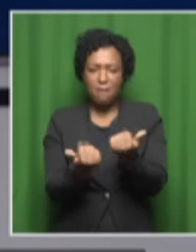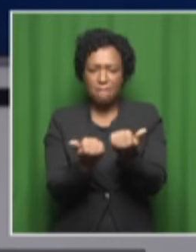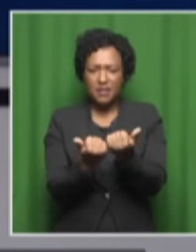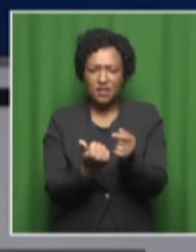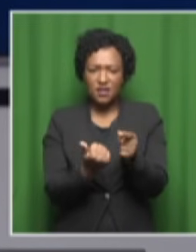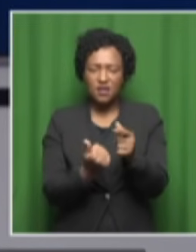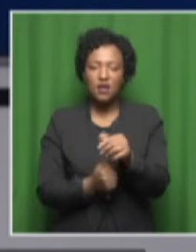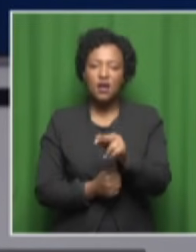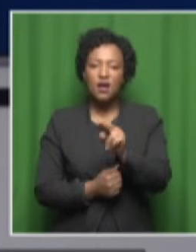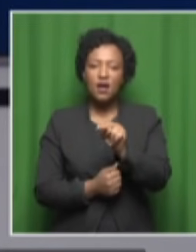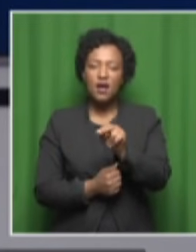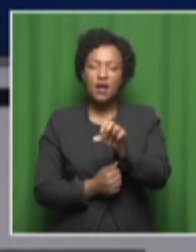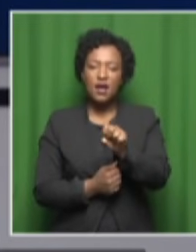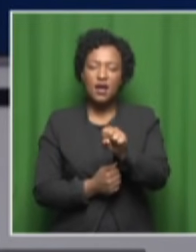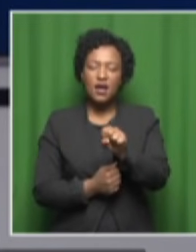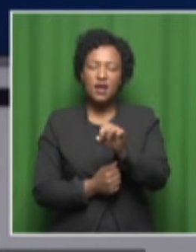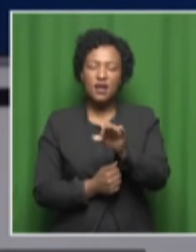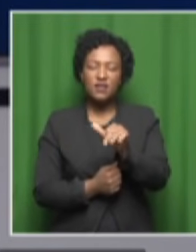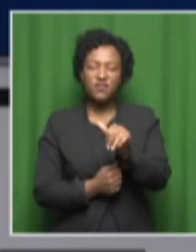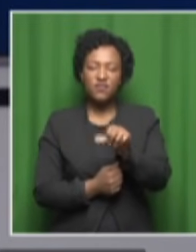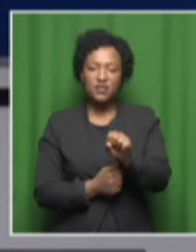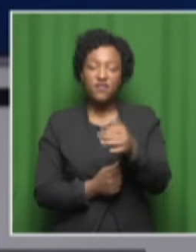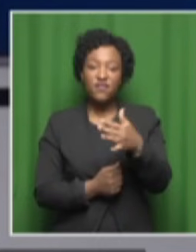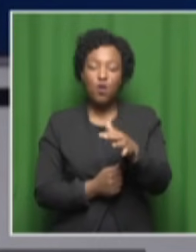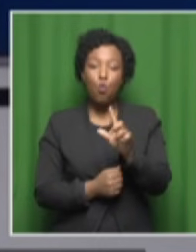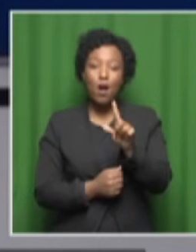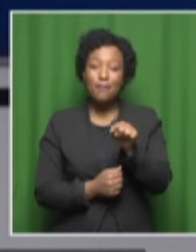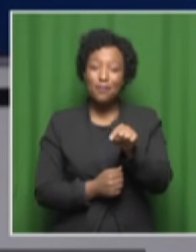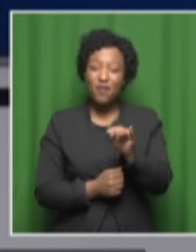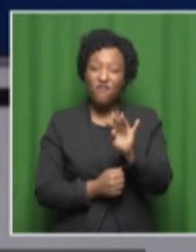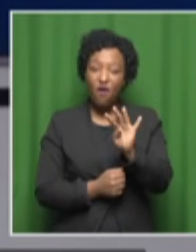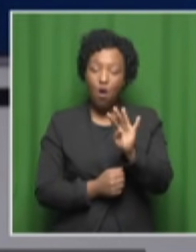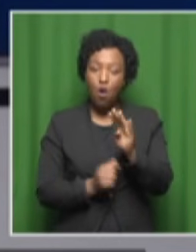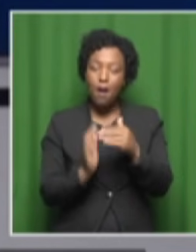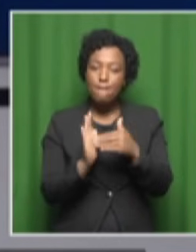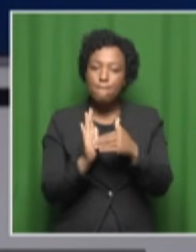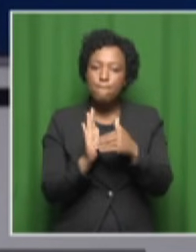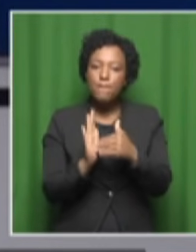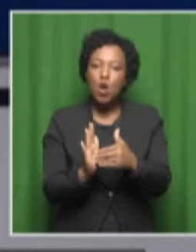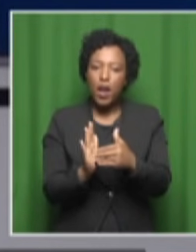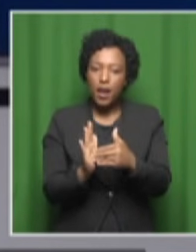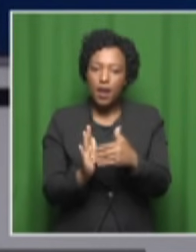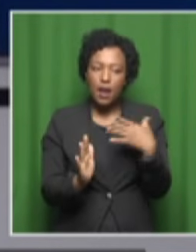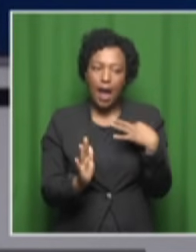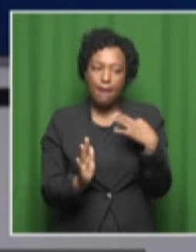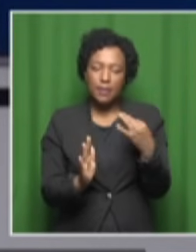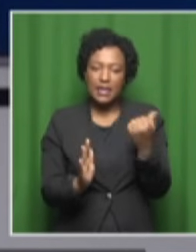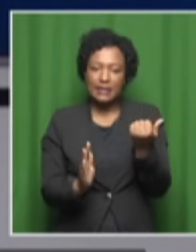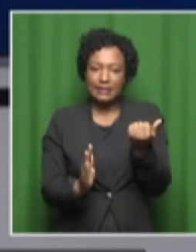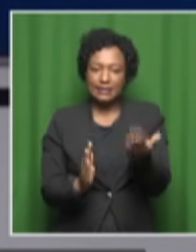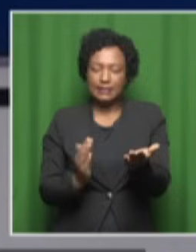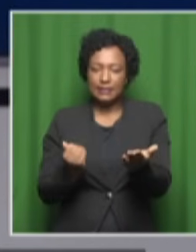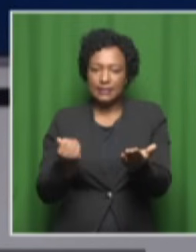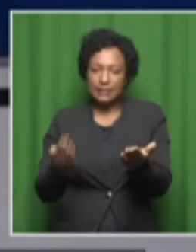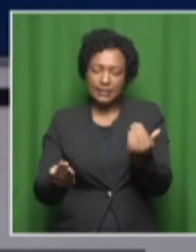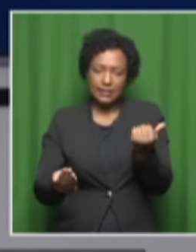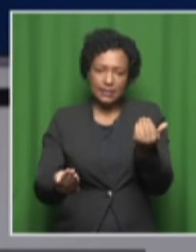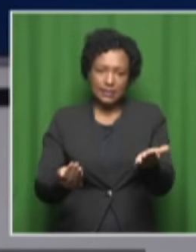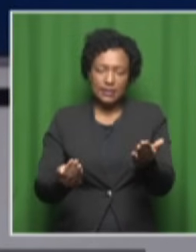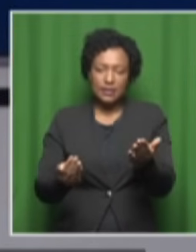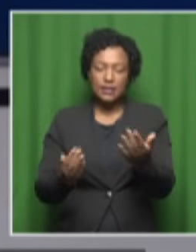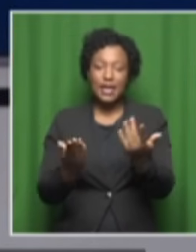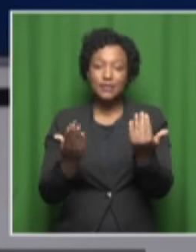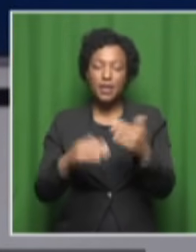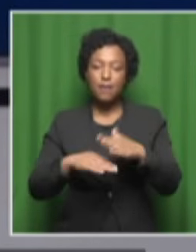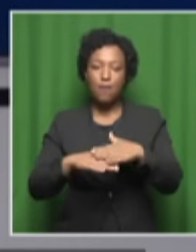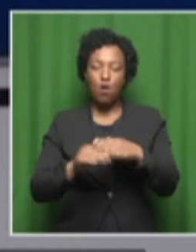has received about 1.4 million applications. Wow. And they're still expecting 1 million more applications.